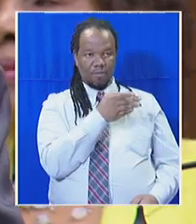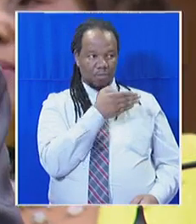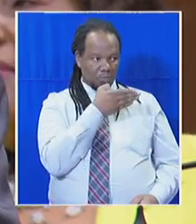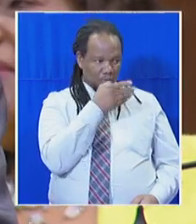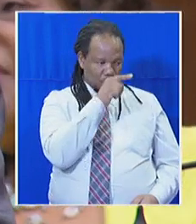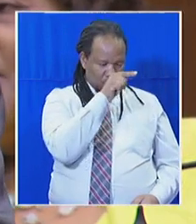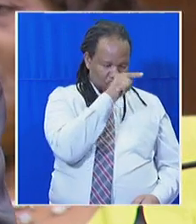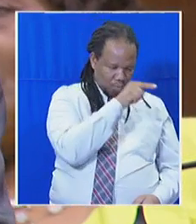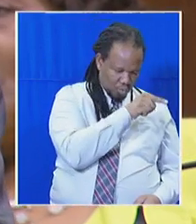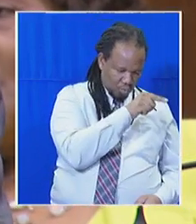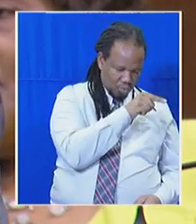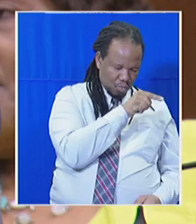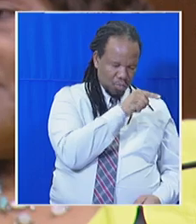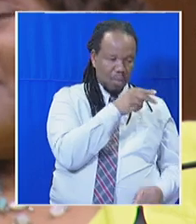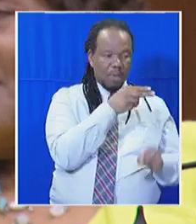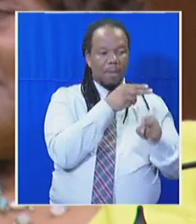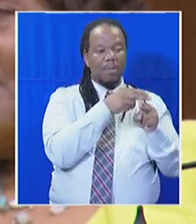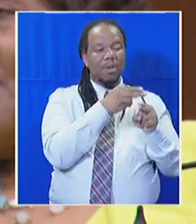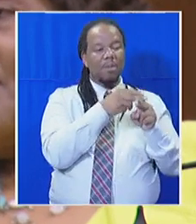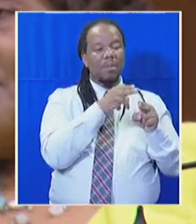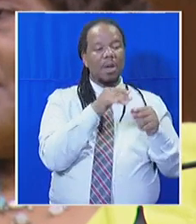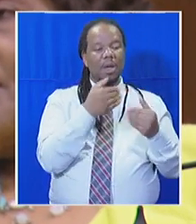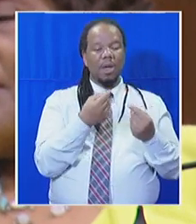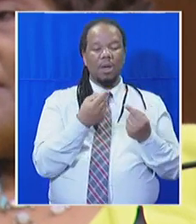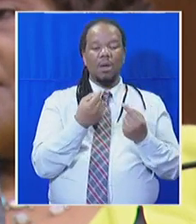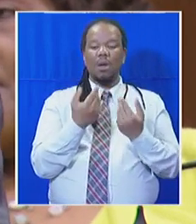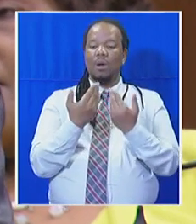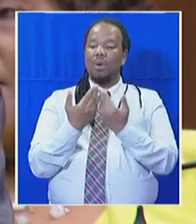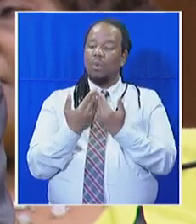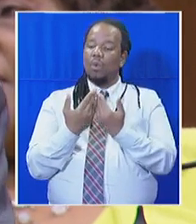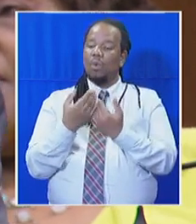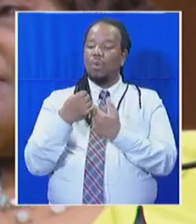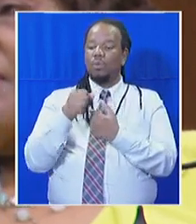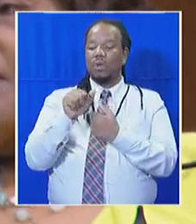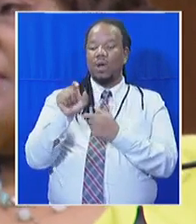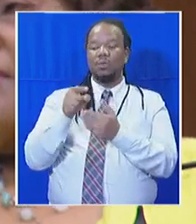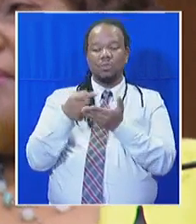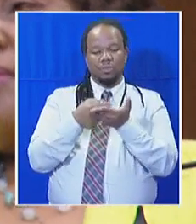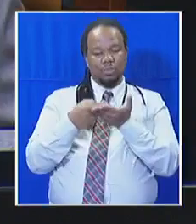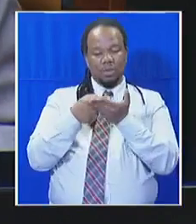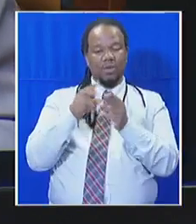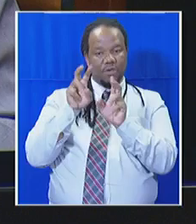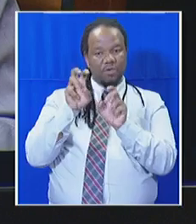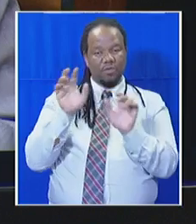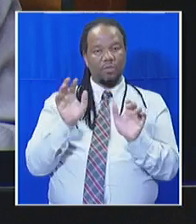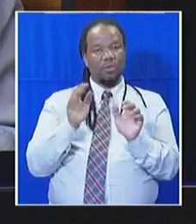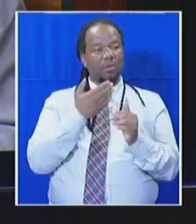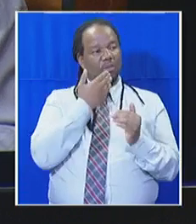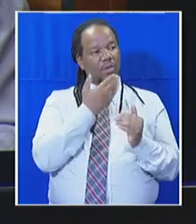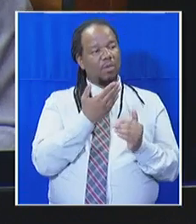or are you prepared to engage SATU on these issues? Thank you. Honourable Deputy